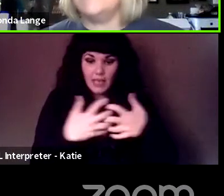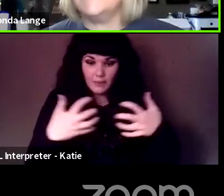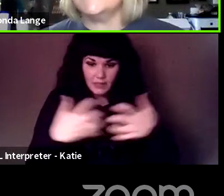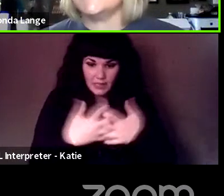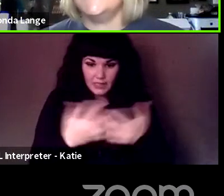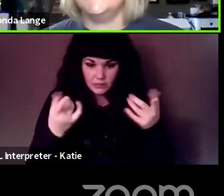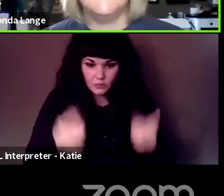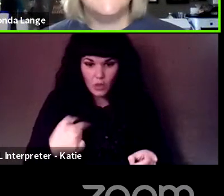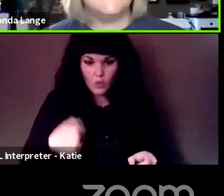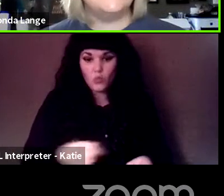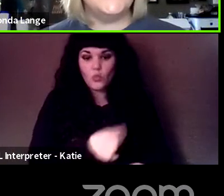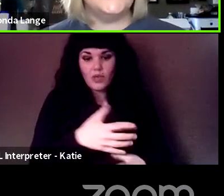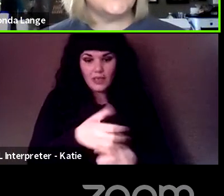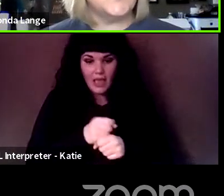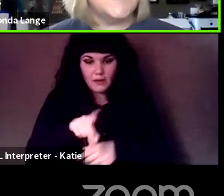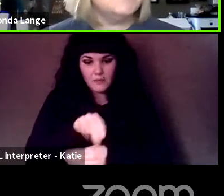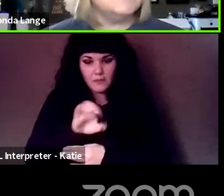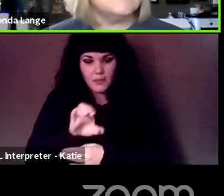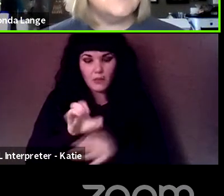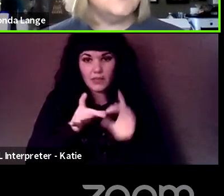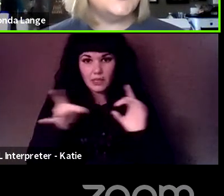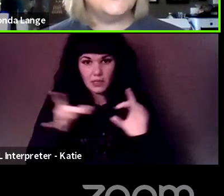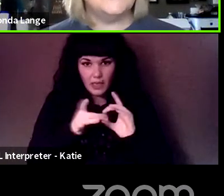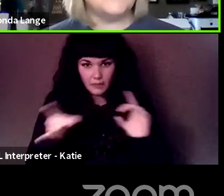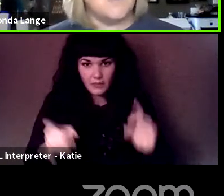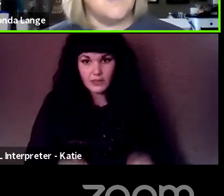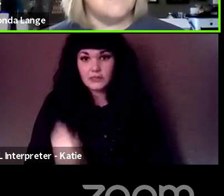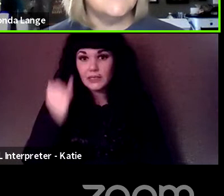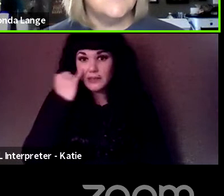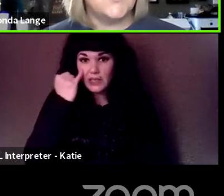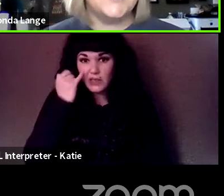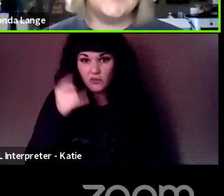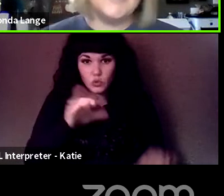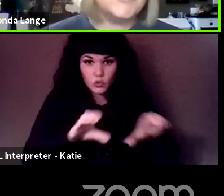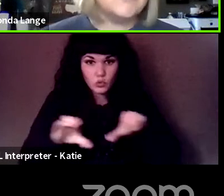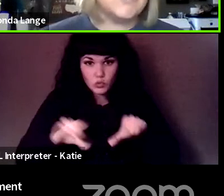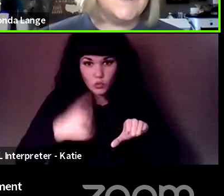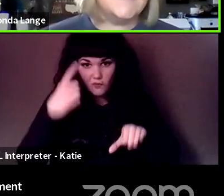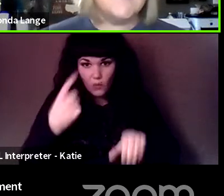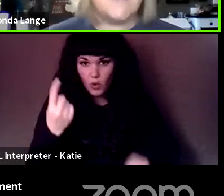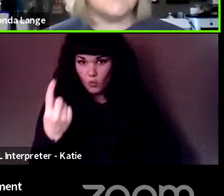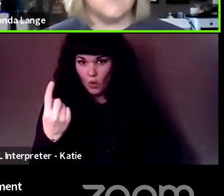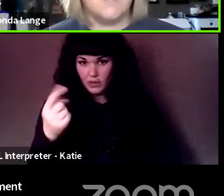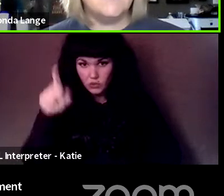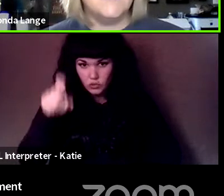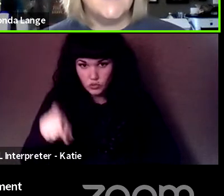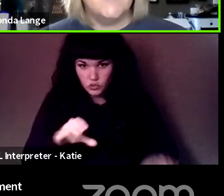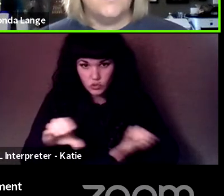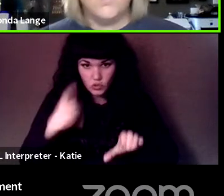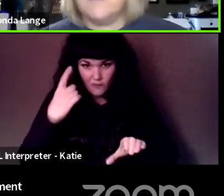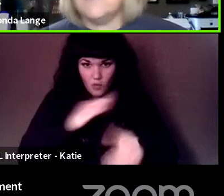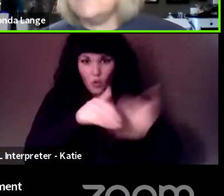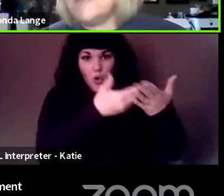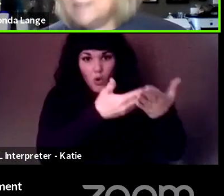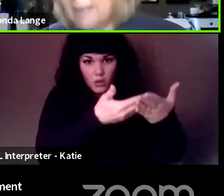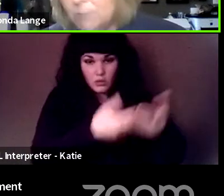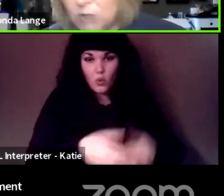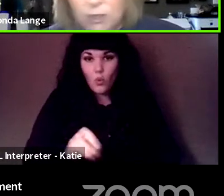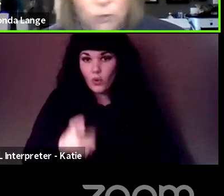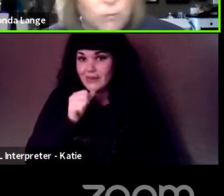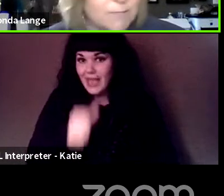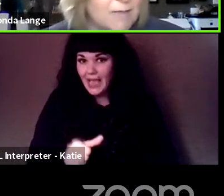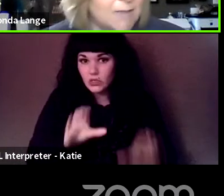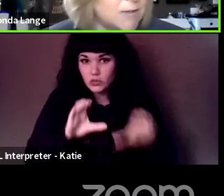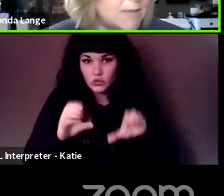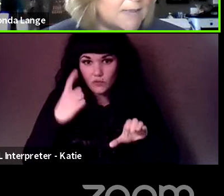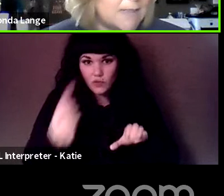public comment saying, if you do for one, you should do for all, or you don't do for one and not for all. Well, if the time